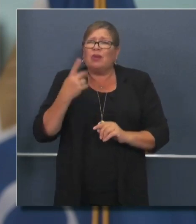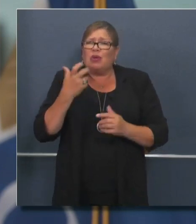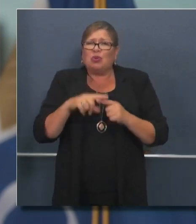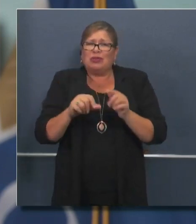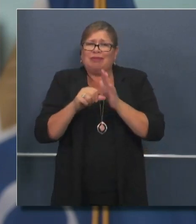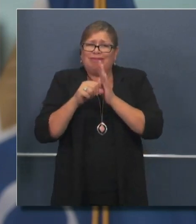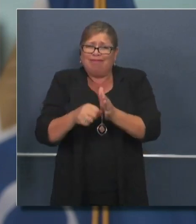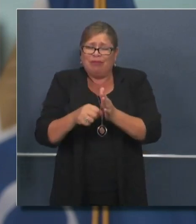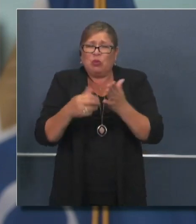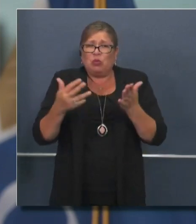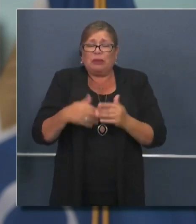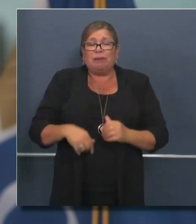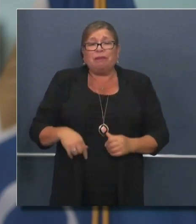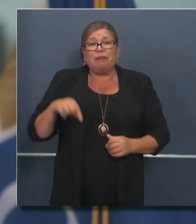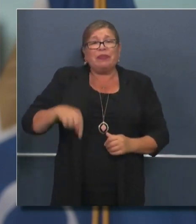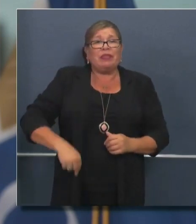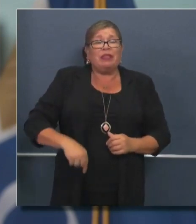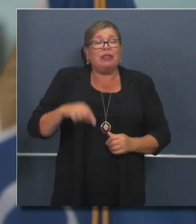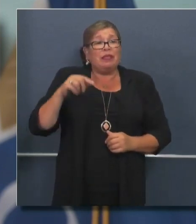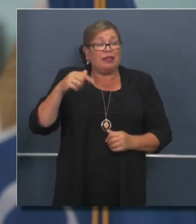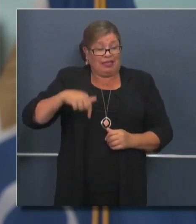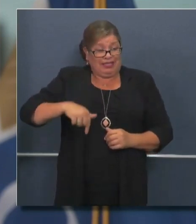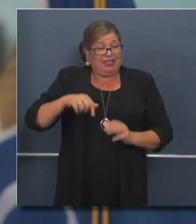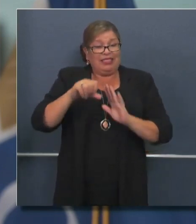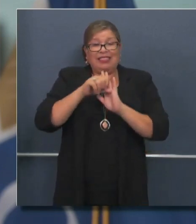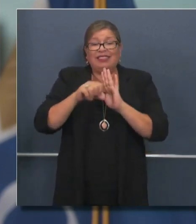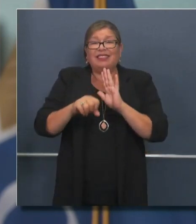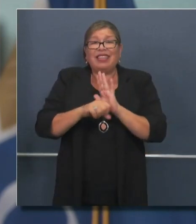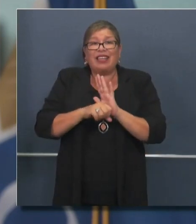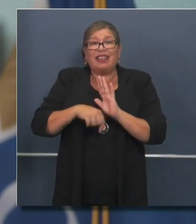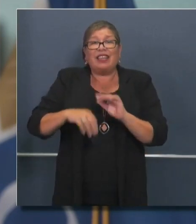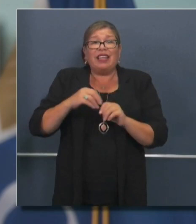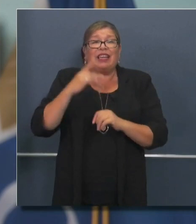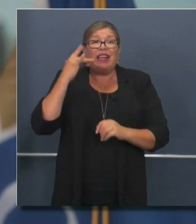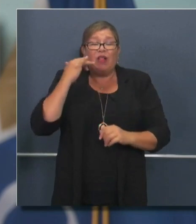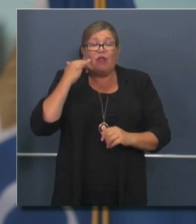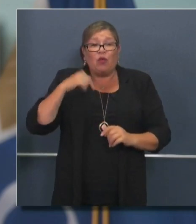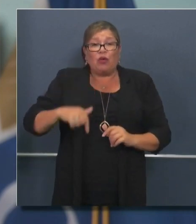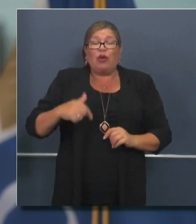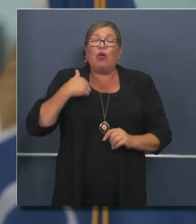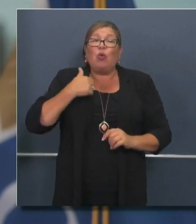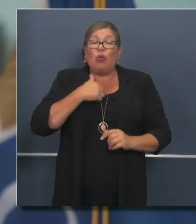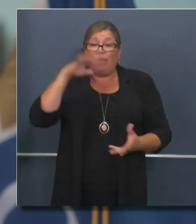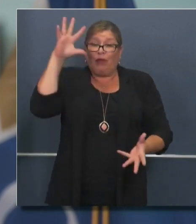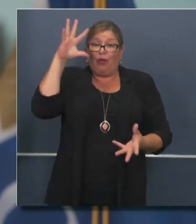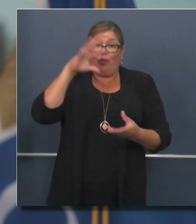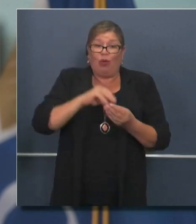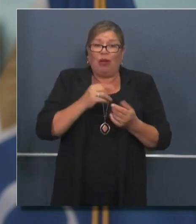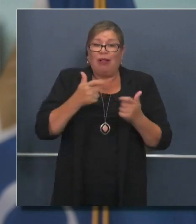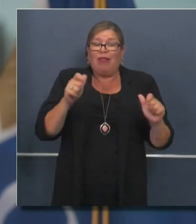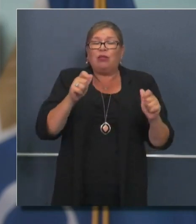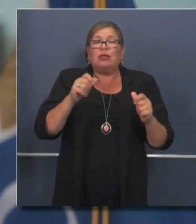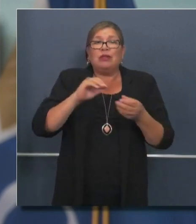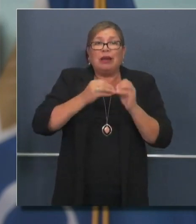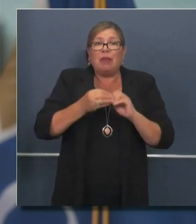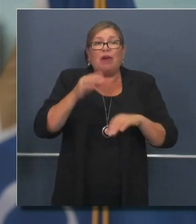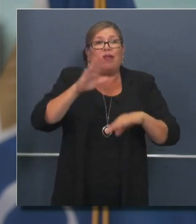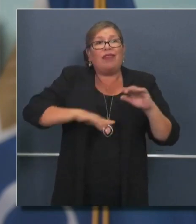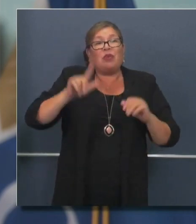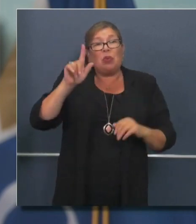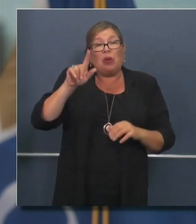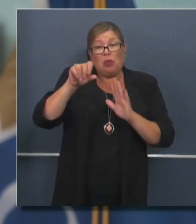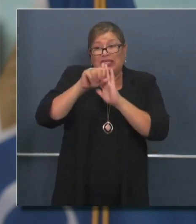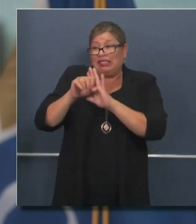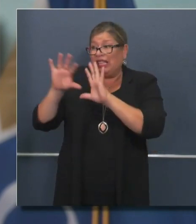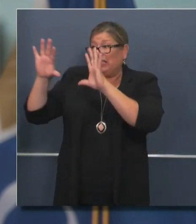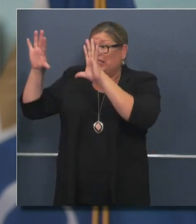is larger than 21 states. Remember, there's only 50 states. 21 states in the United States